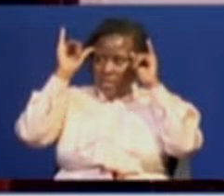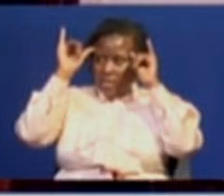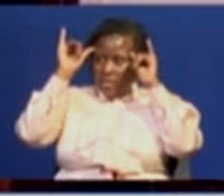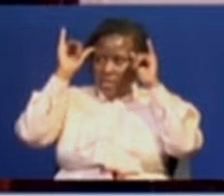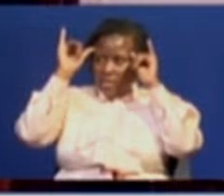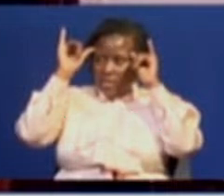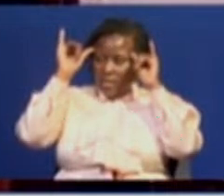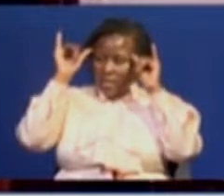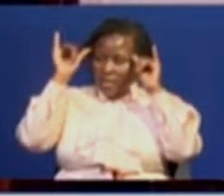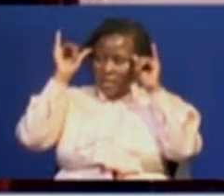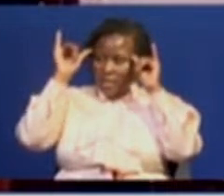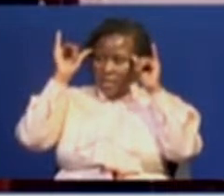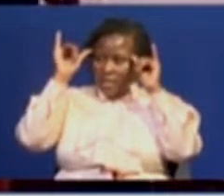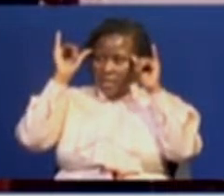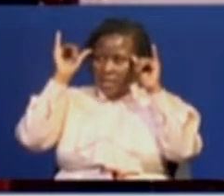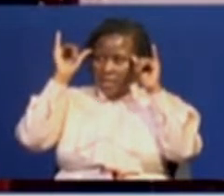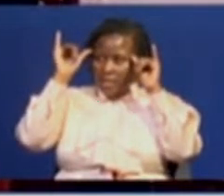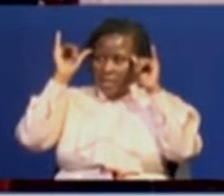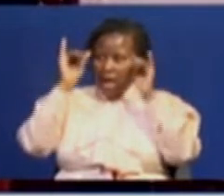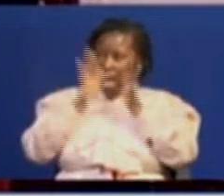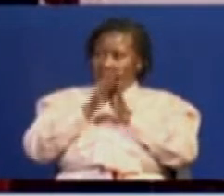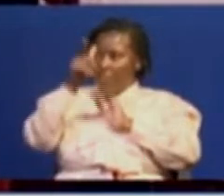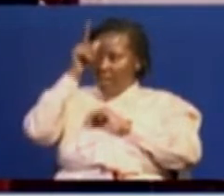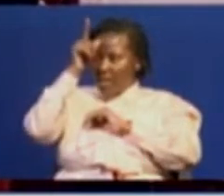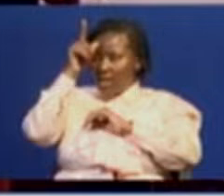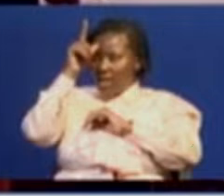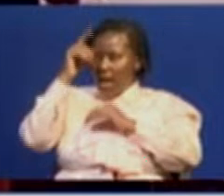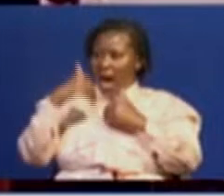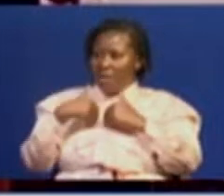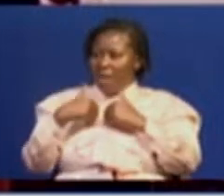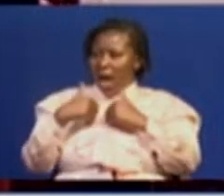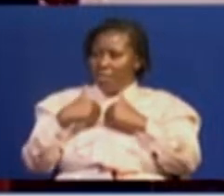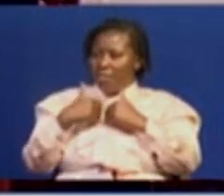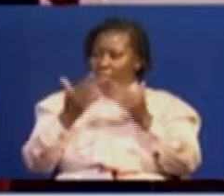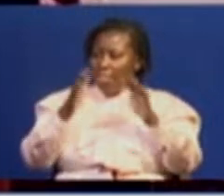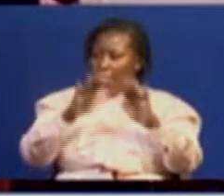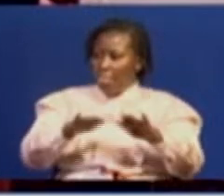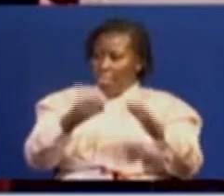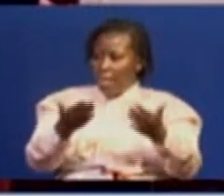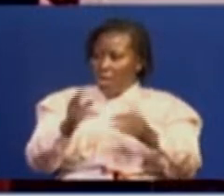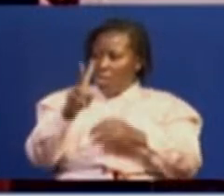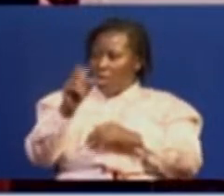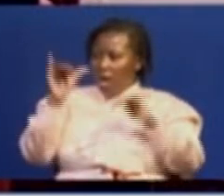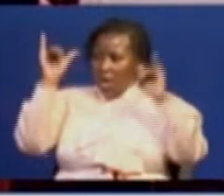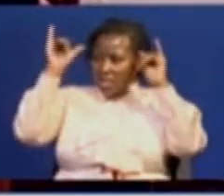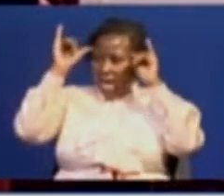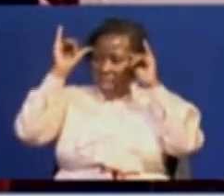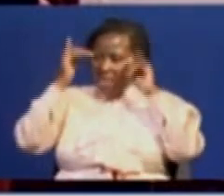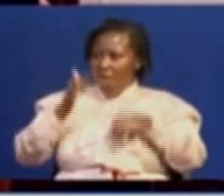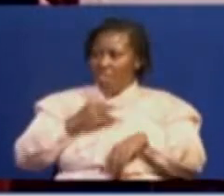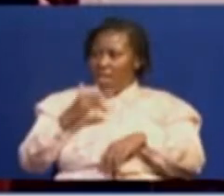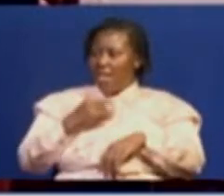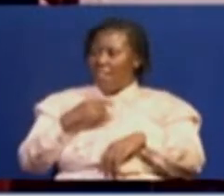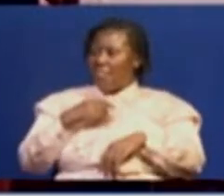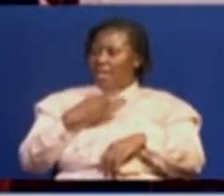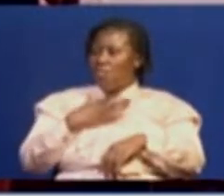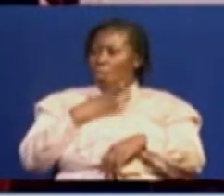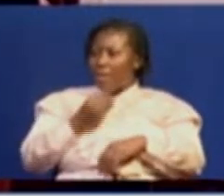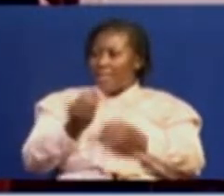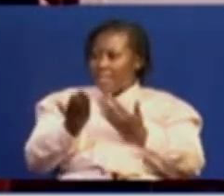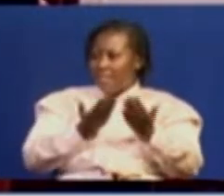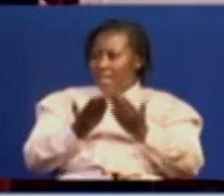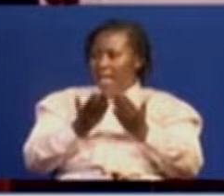I don't know whether it is dying. The village and lost around 20 cows. And they were feeling that they